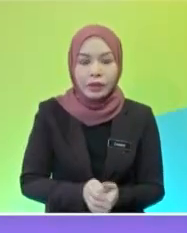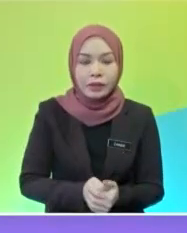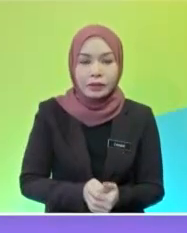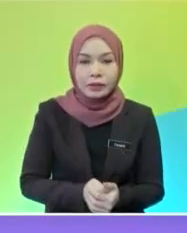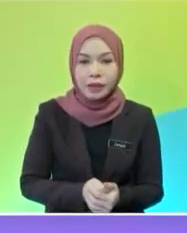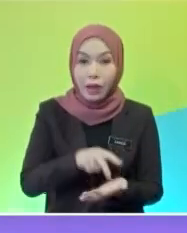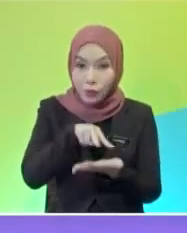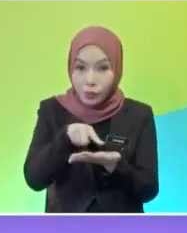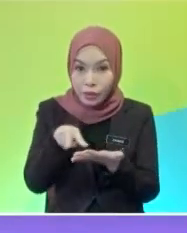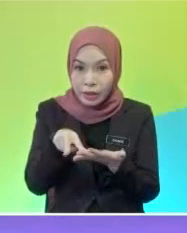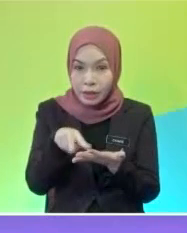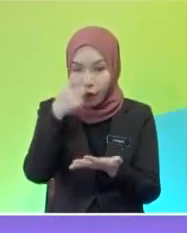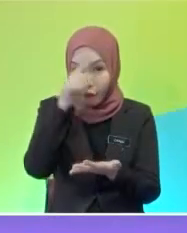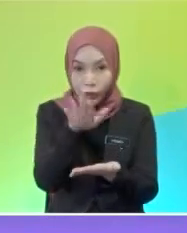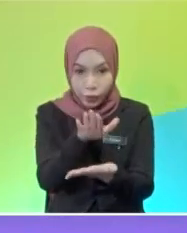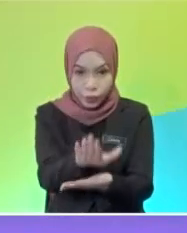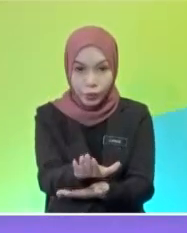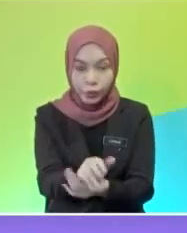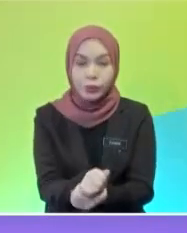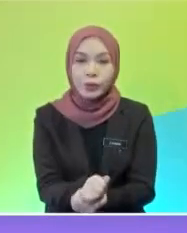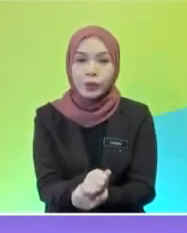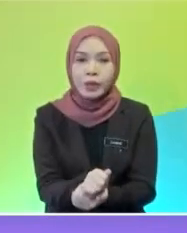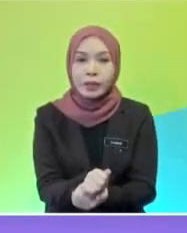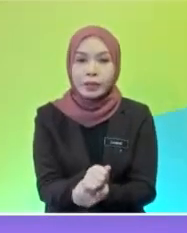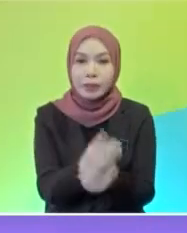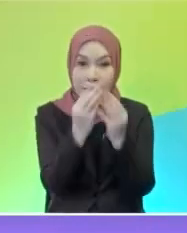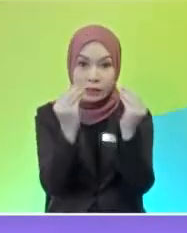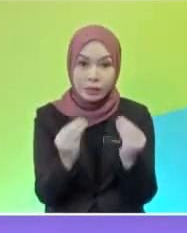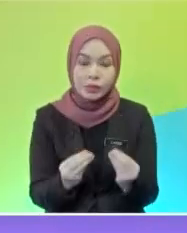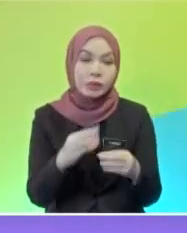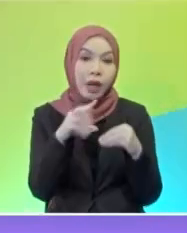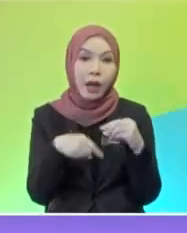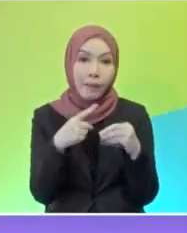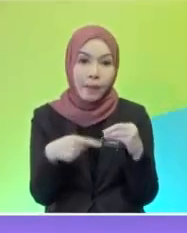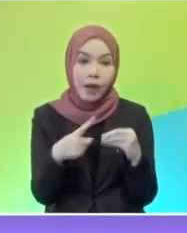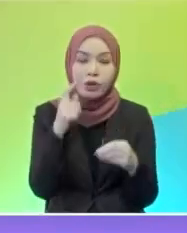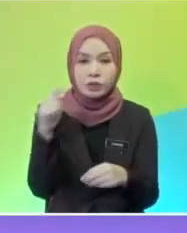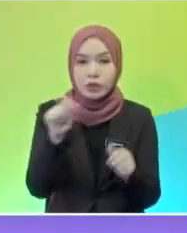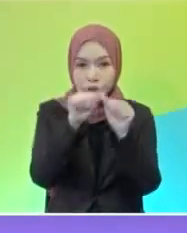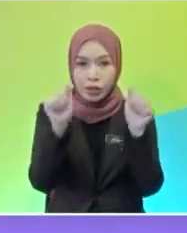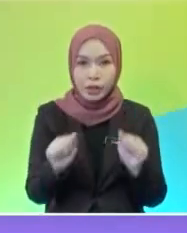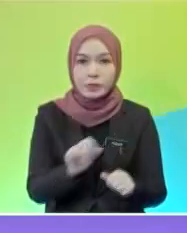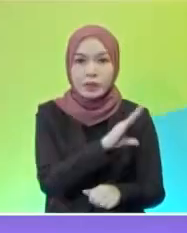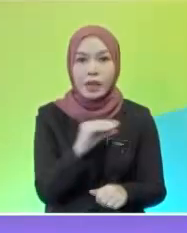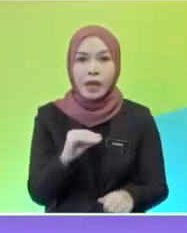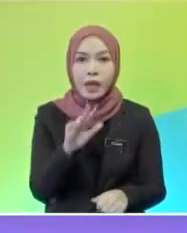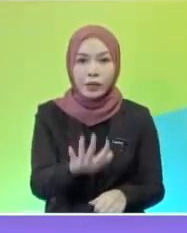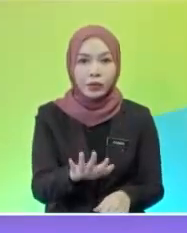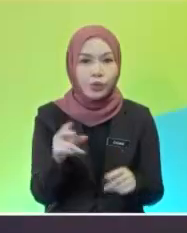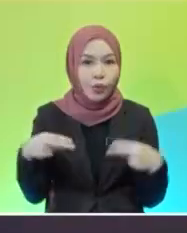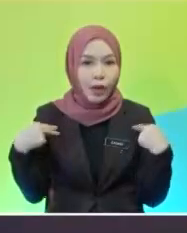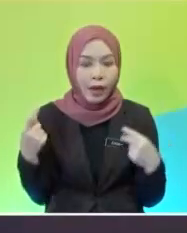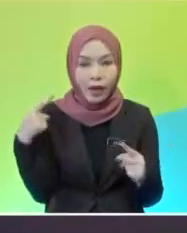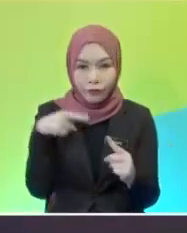I will read the description of the shape. Okay. Then you have to look around and find objects which have